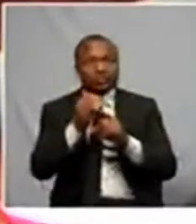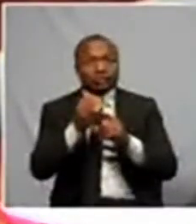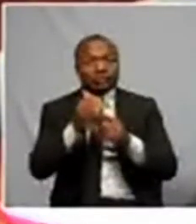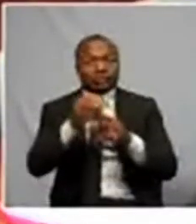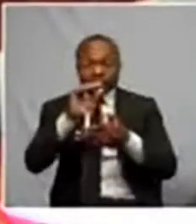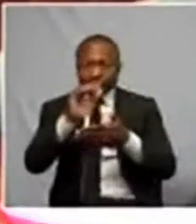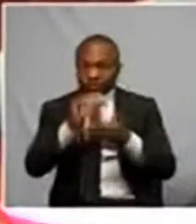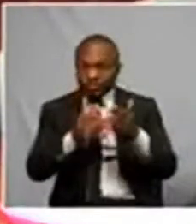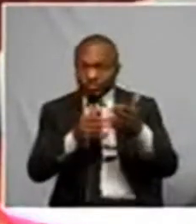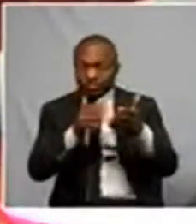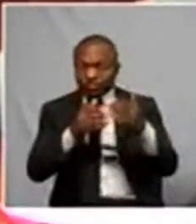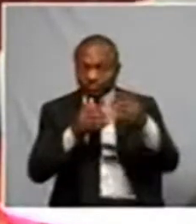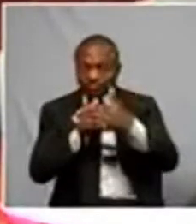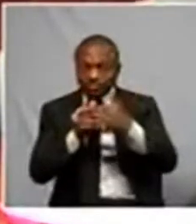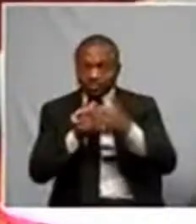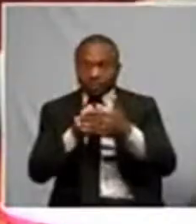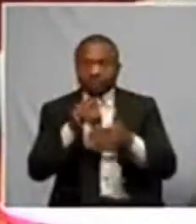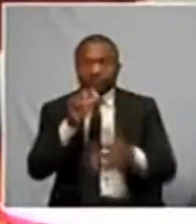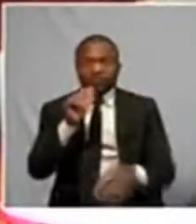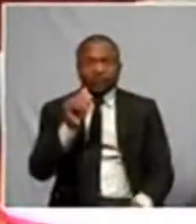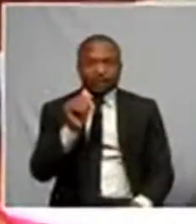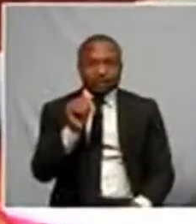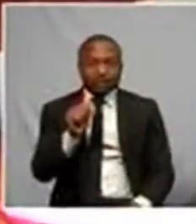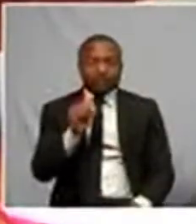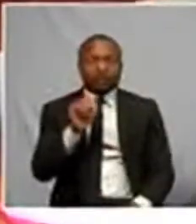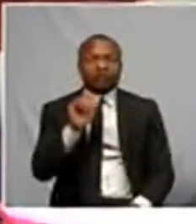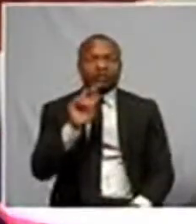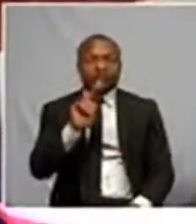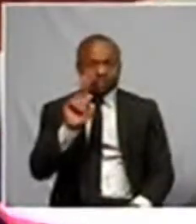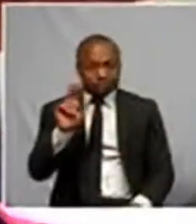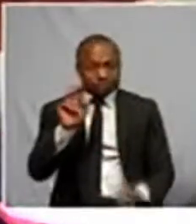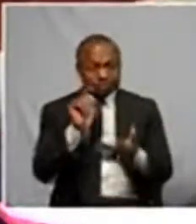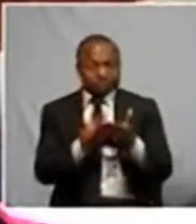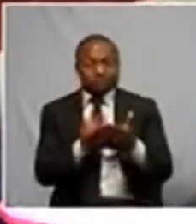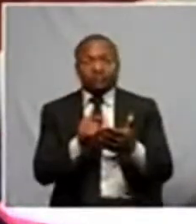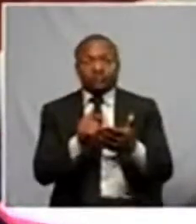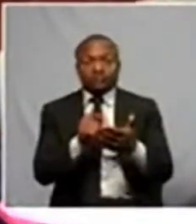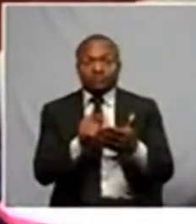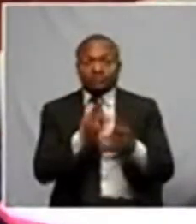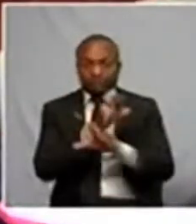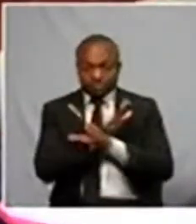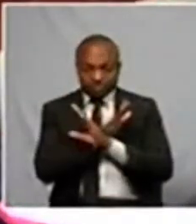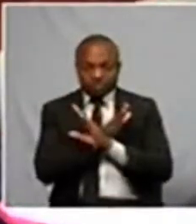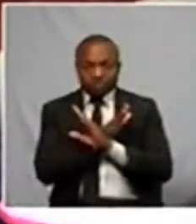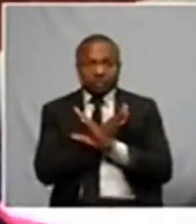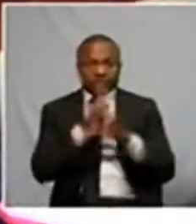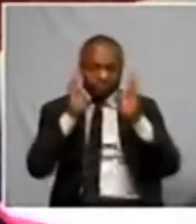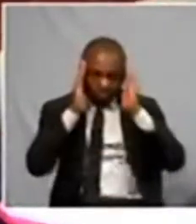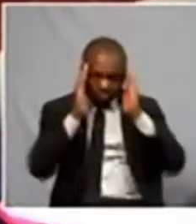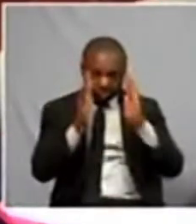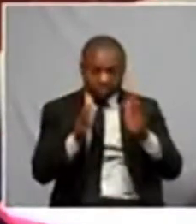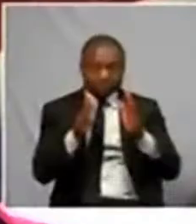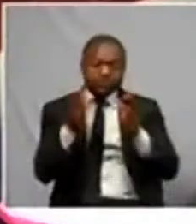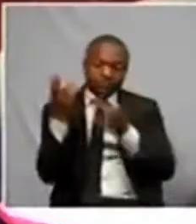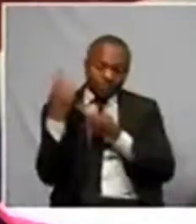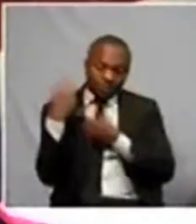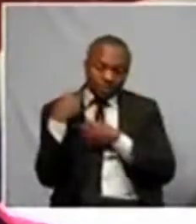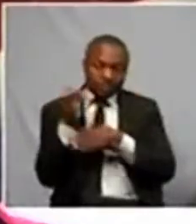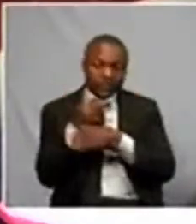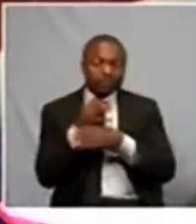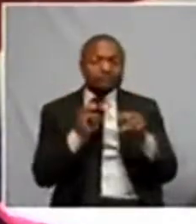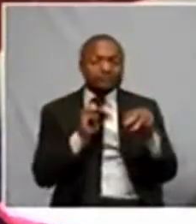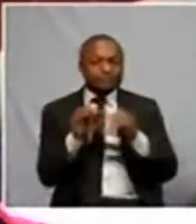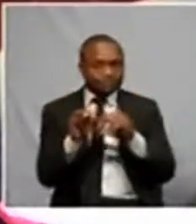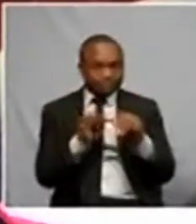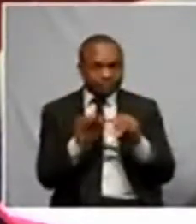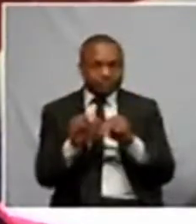IUU fishing. This alignment reinforces Zambia's commitment to responsible fisheries management